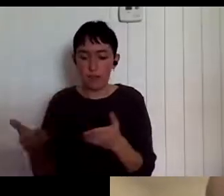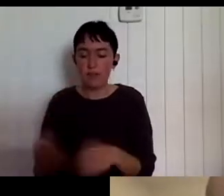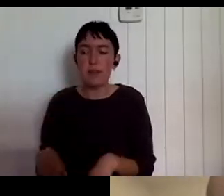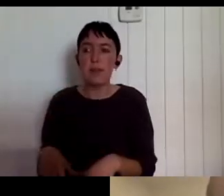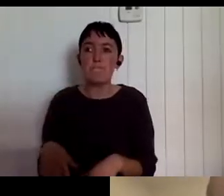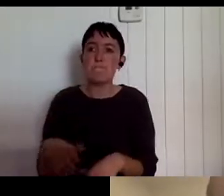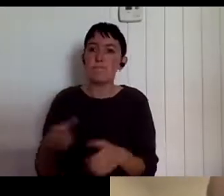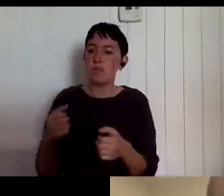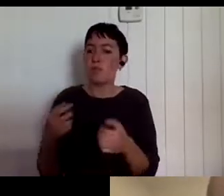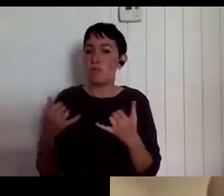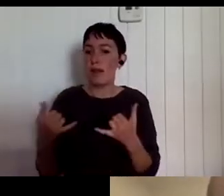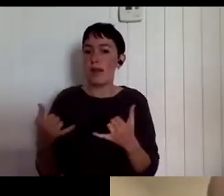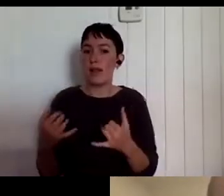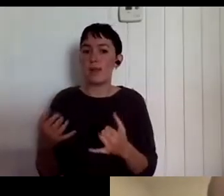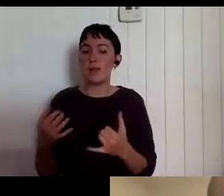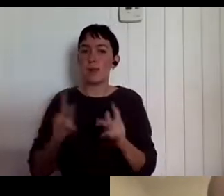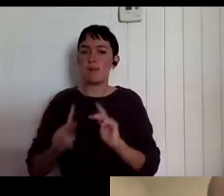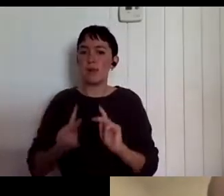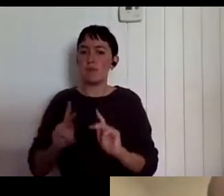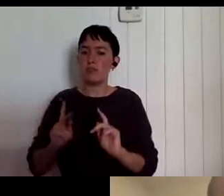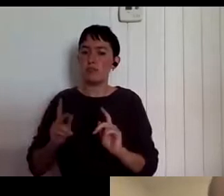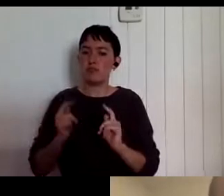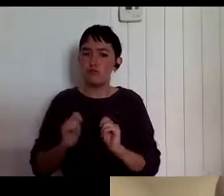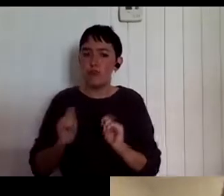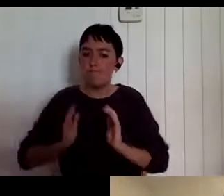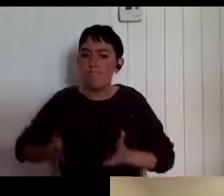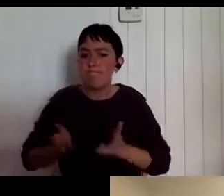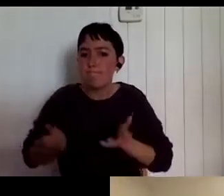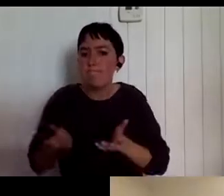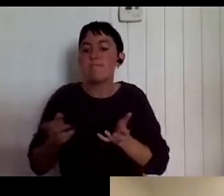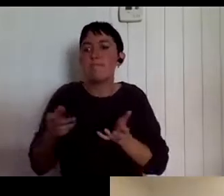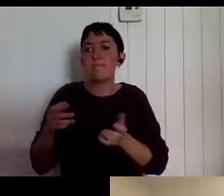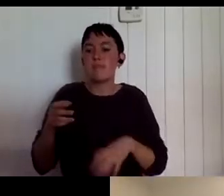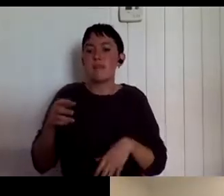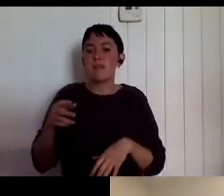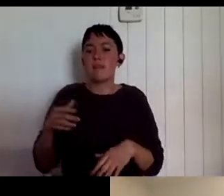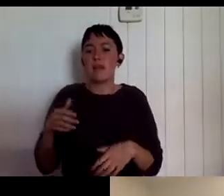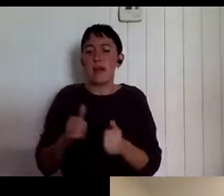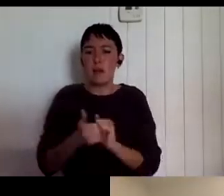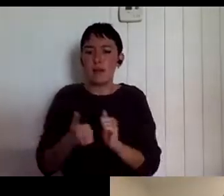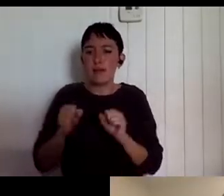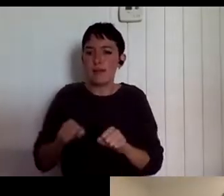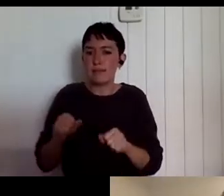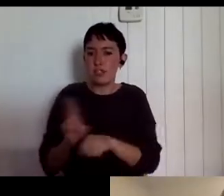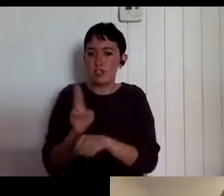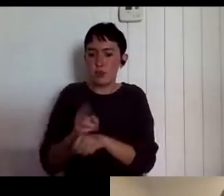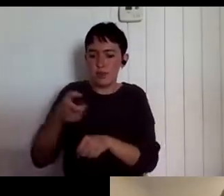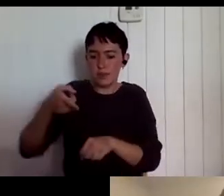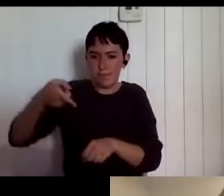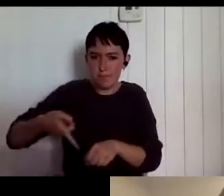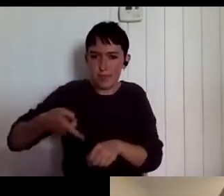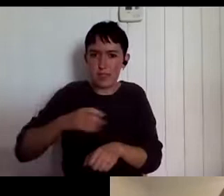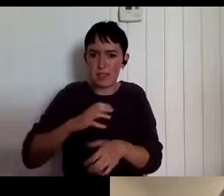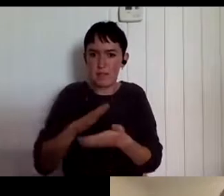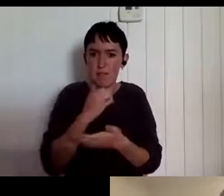community, really to try to see, okay, once we mine it, how can we reuse this multiple times? And I remember, I think John mentioned a little bit of this in